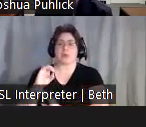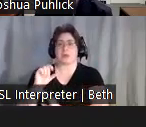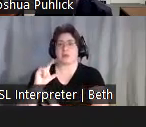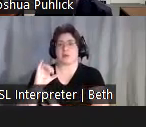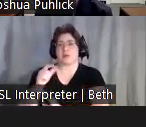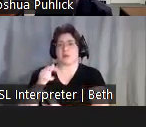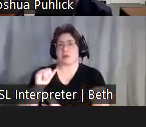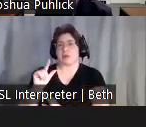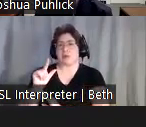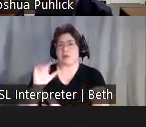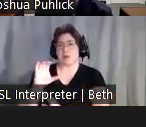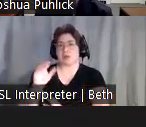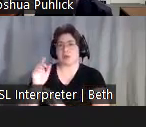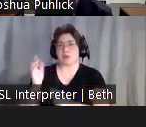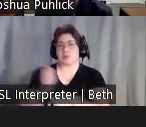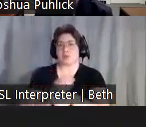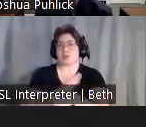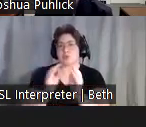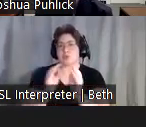adapting forests to change.